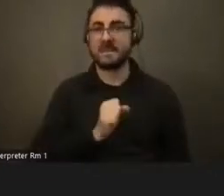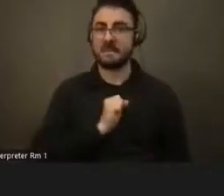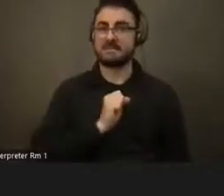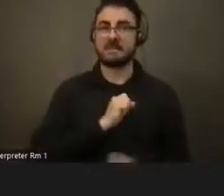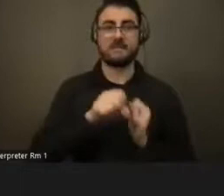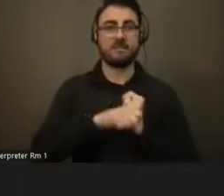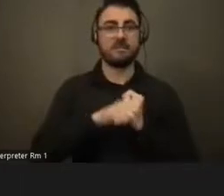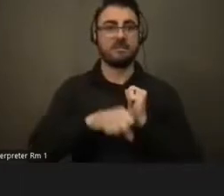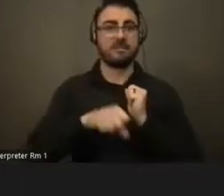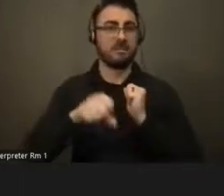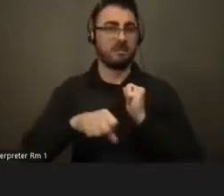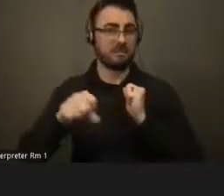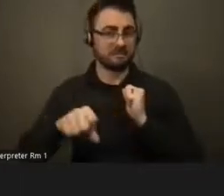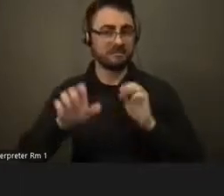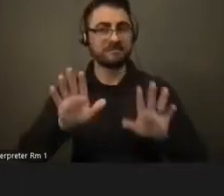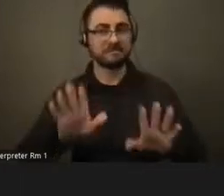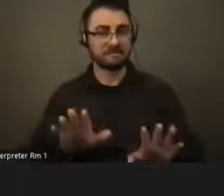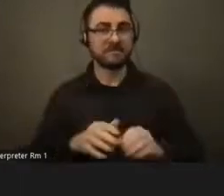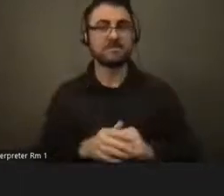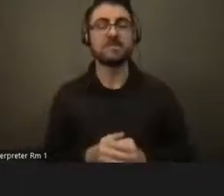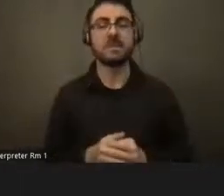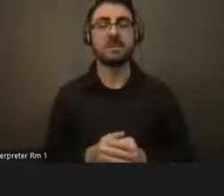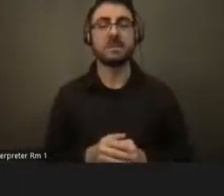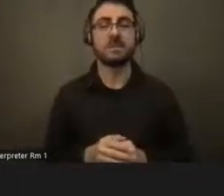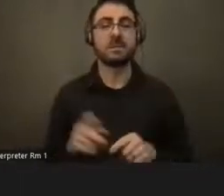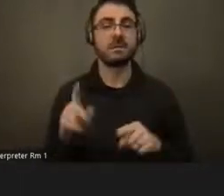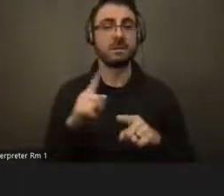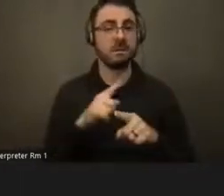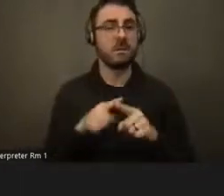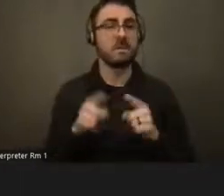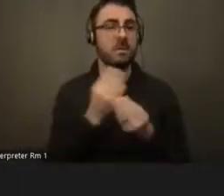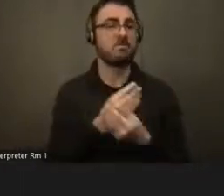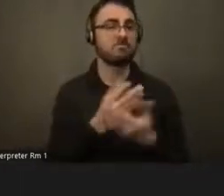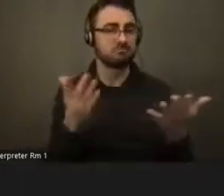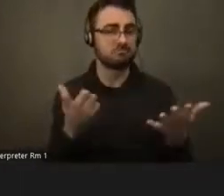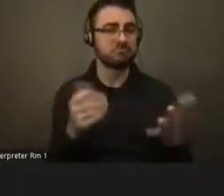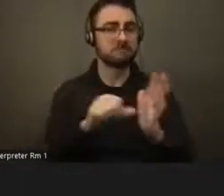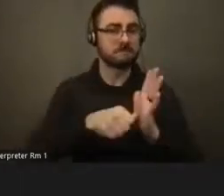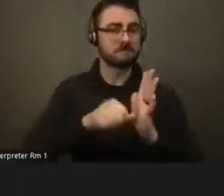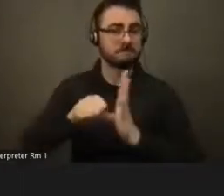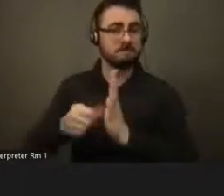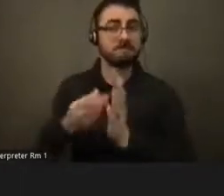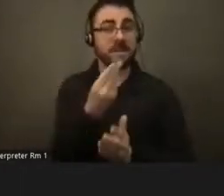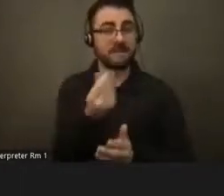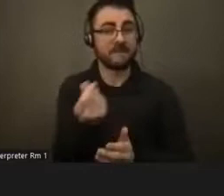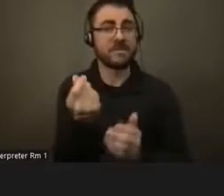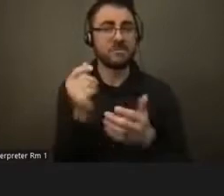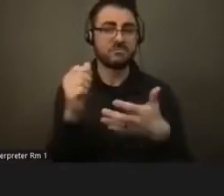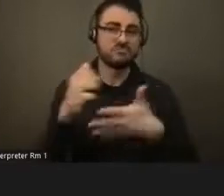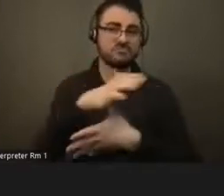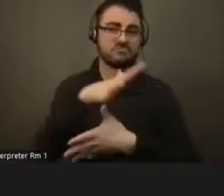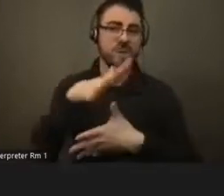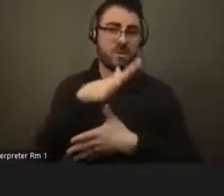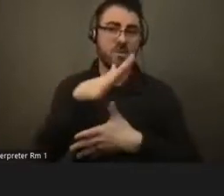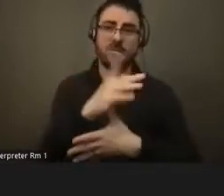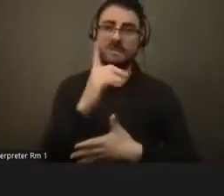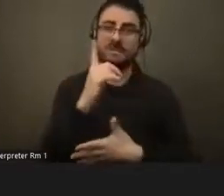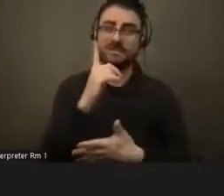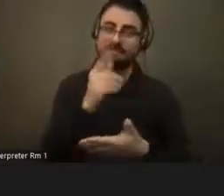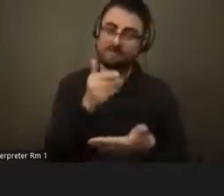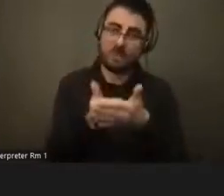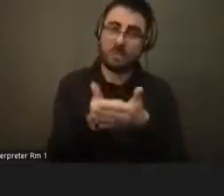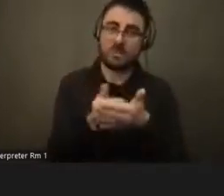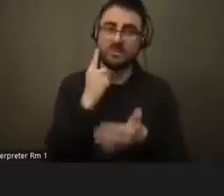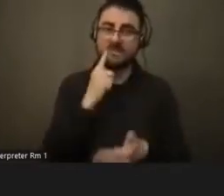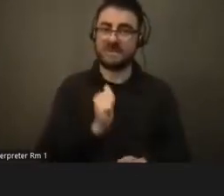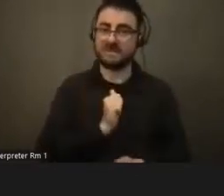to just highlight for you a few priorities that are close to my own heart. And this is